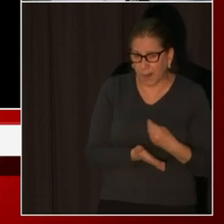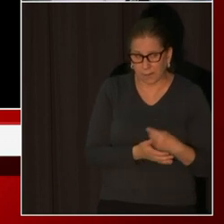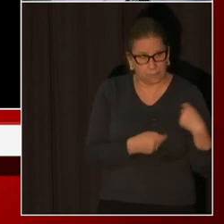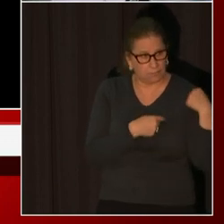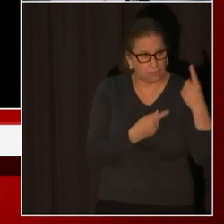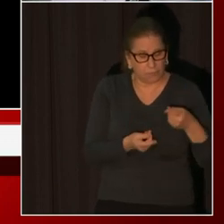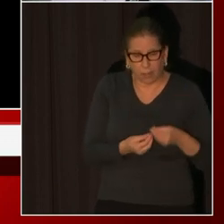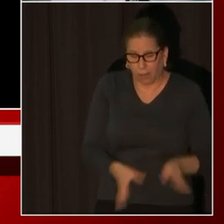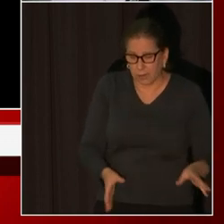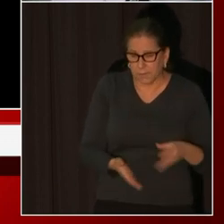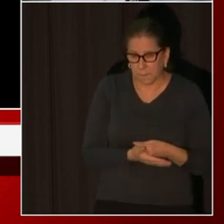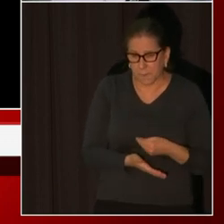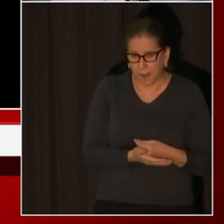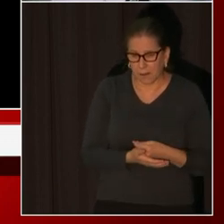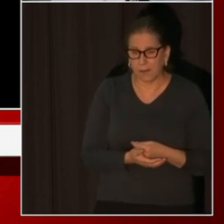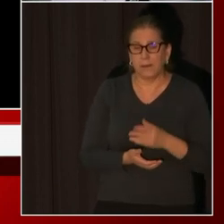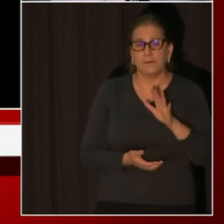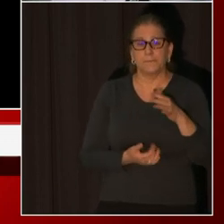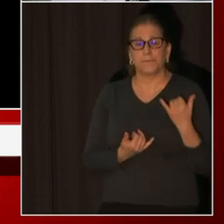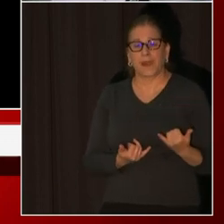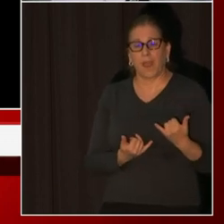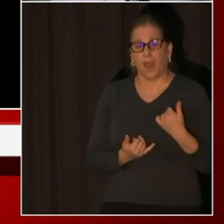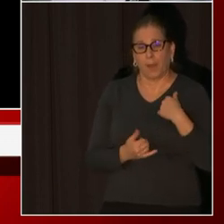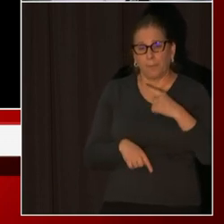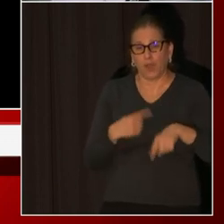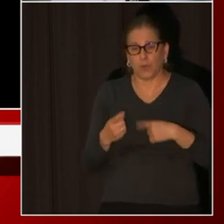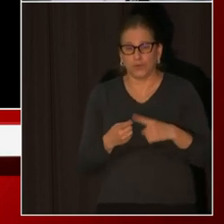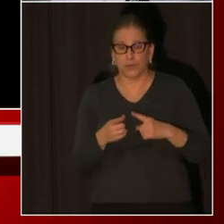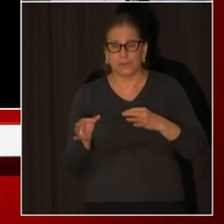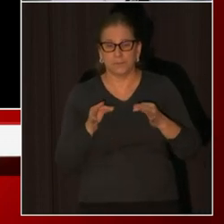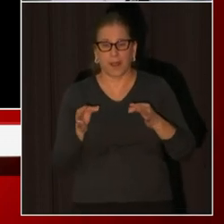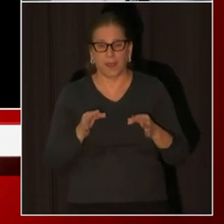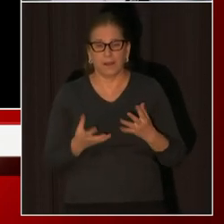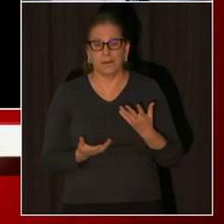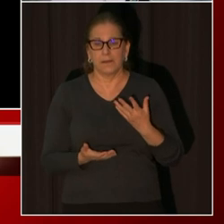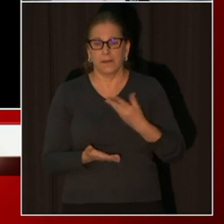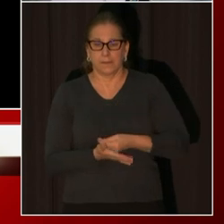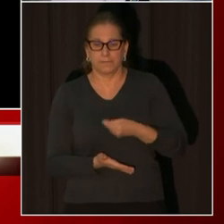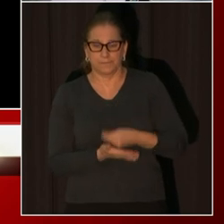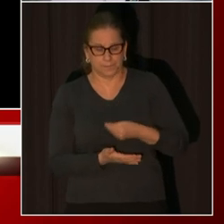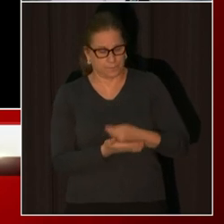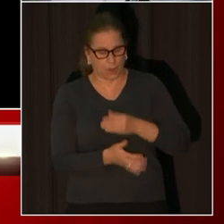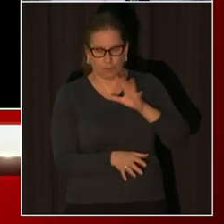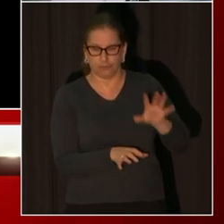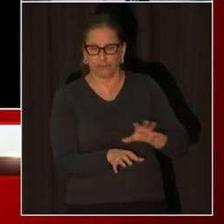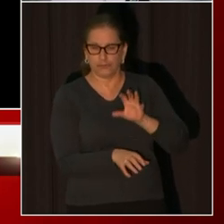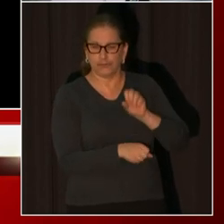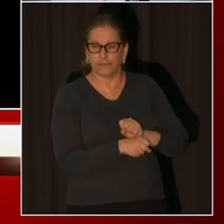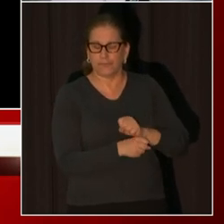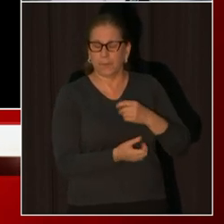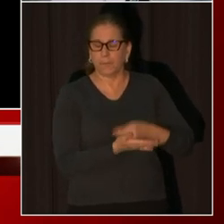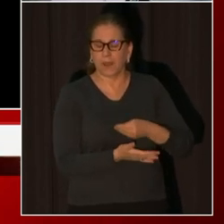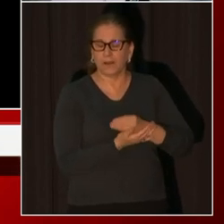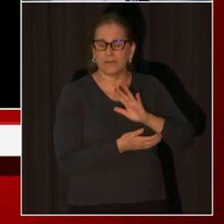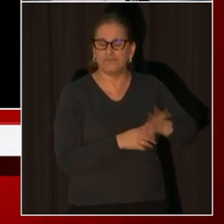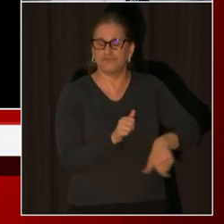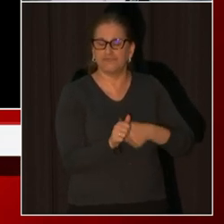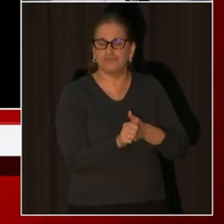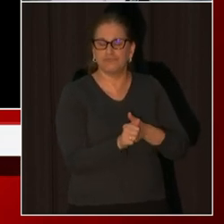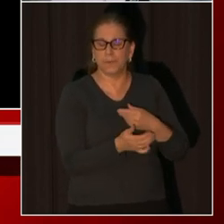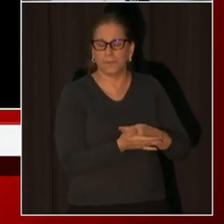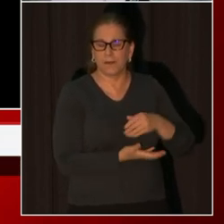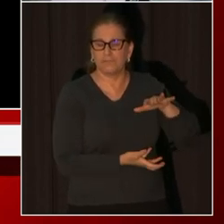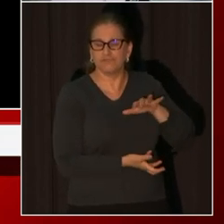explaining the reserve funds and how we're using them during this unprecedented period. So the district has